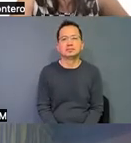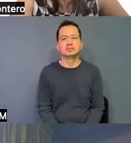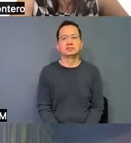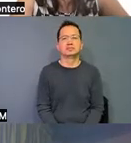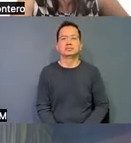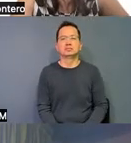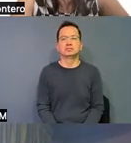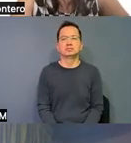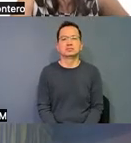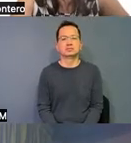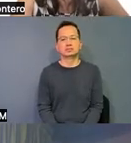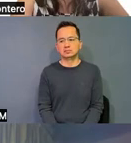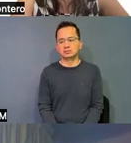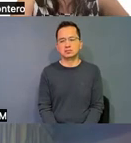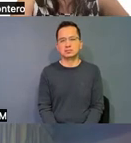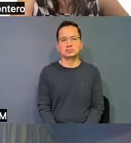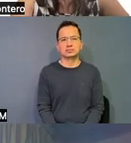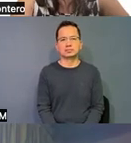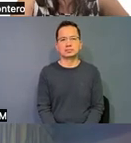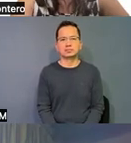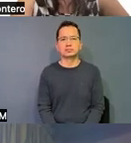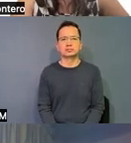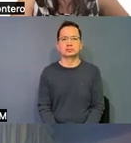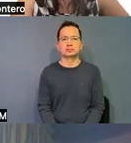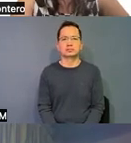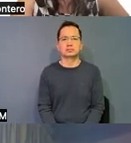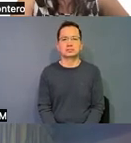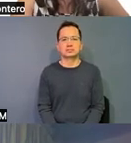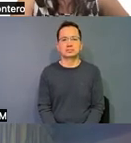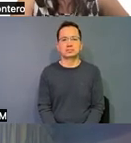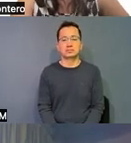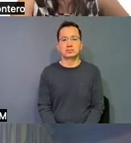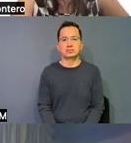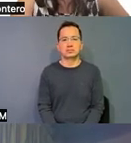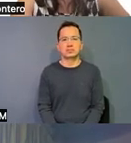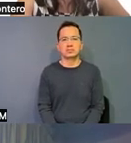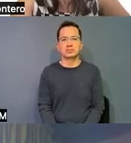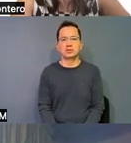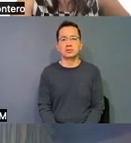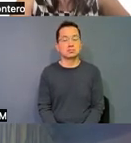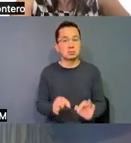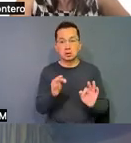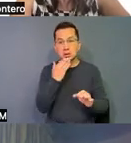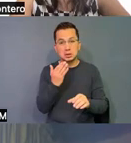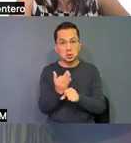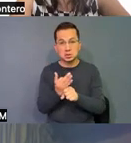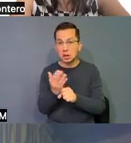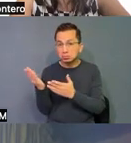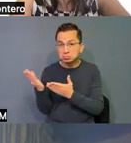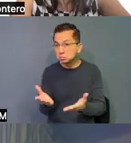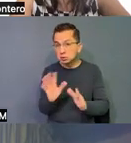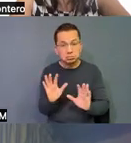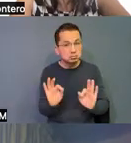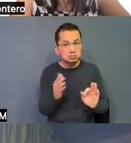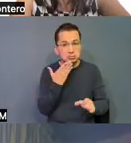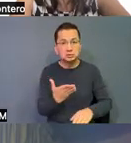And I thought I needed to let somebody on the call. No, we're good. Okay, so